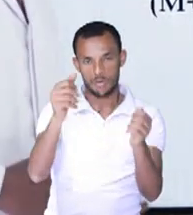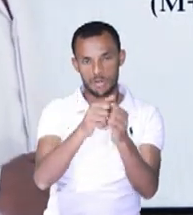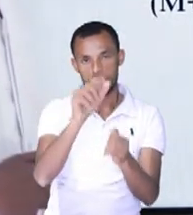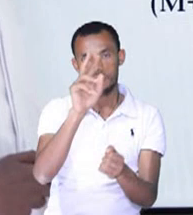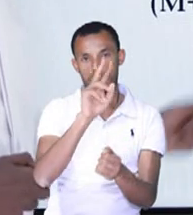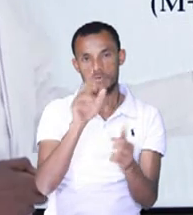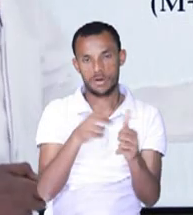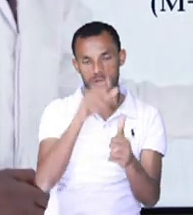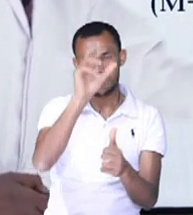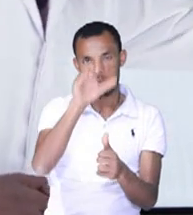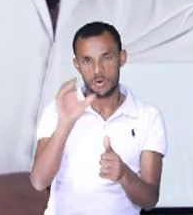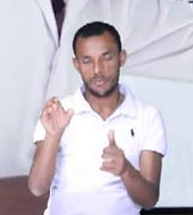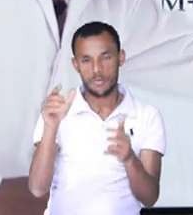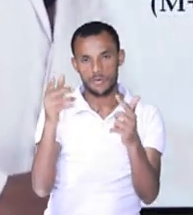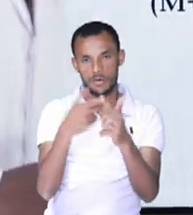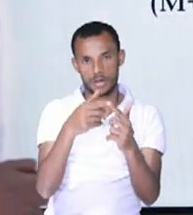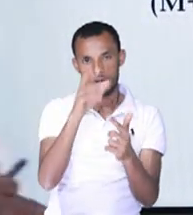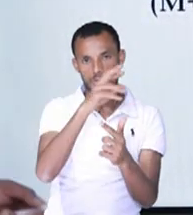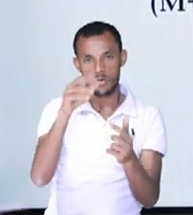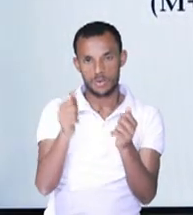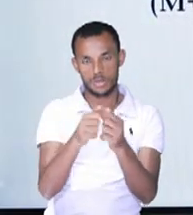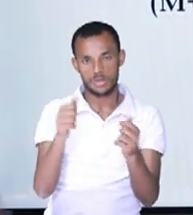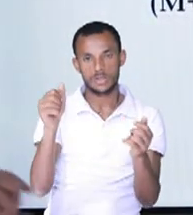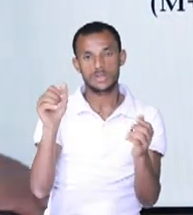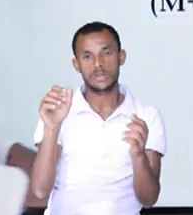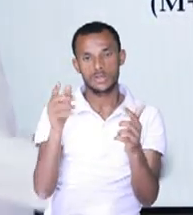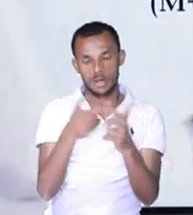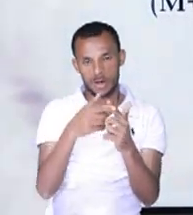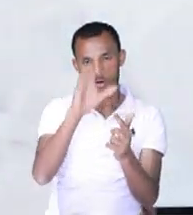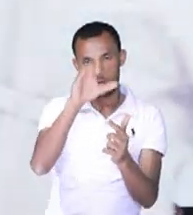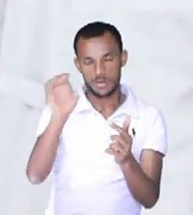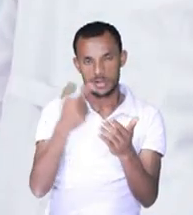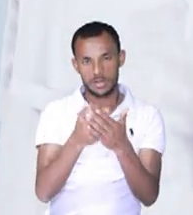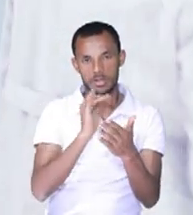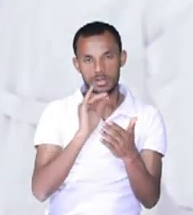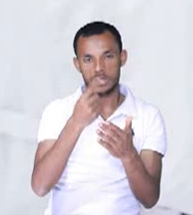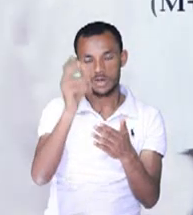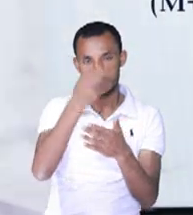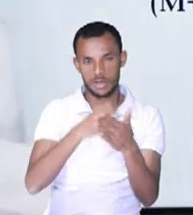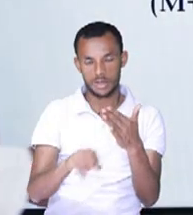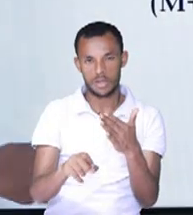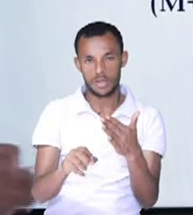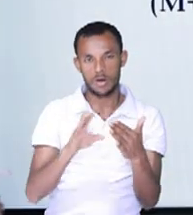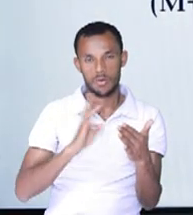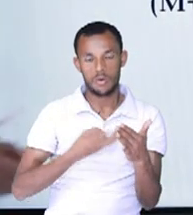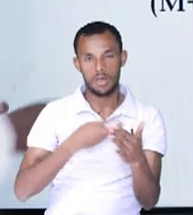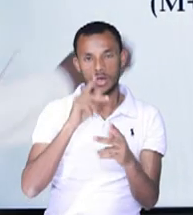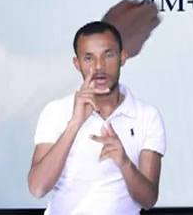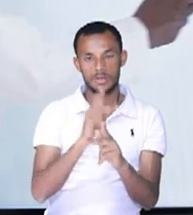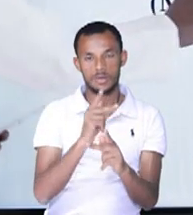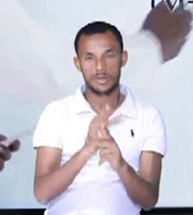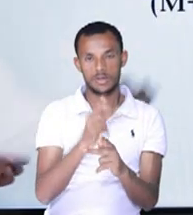column. Second row, it will be second column. So this is the result, what we have